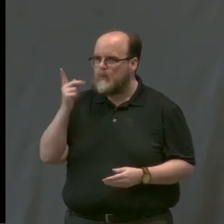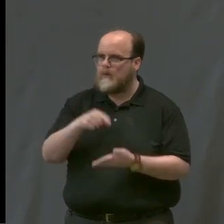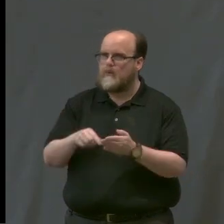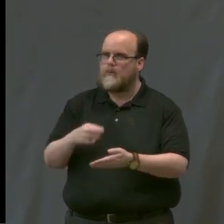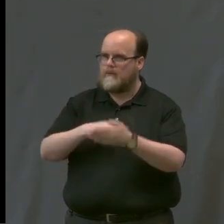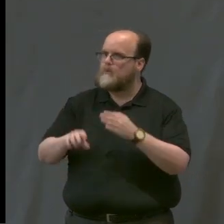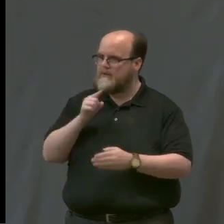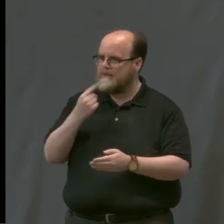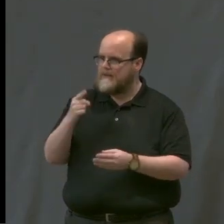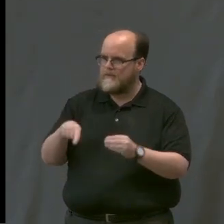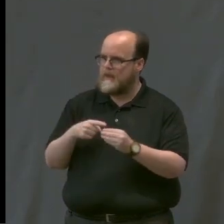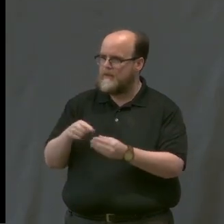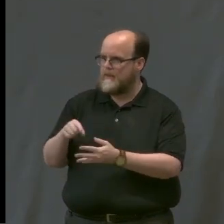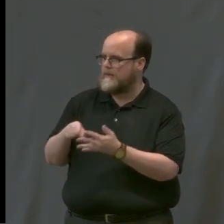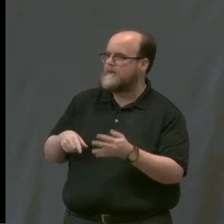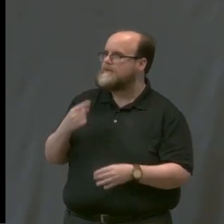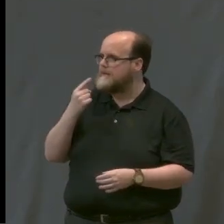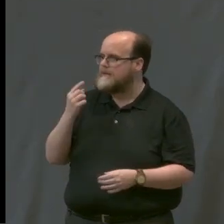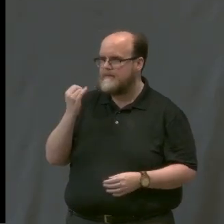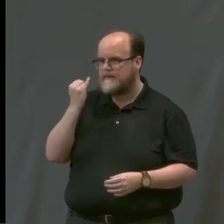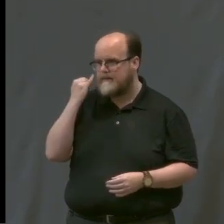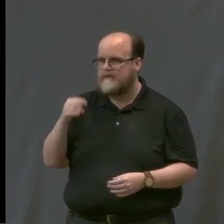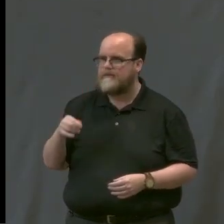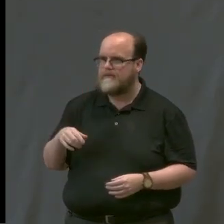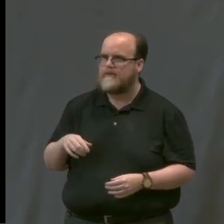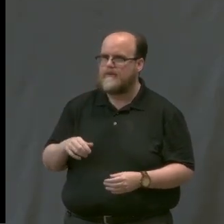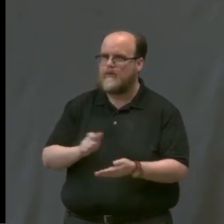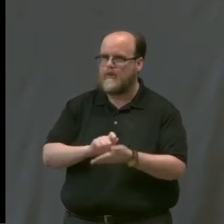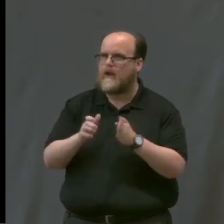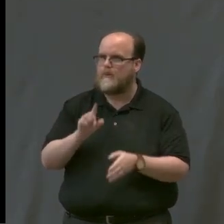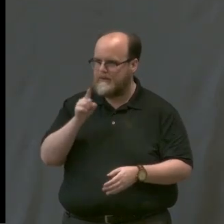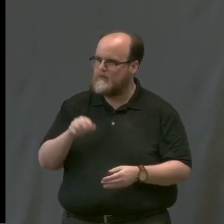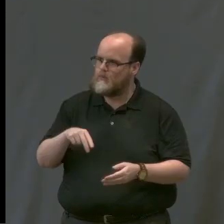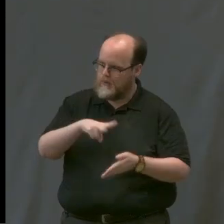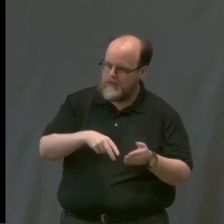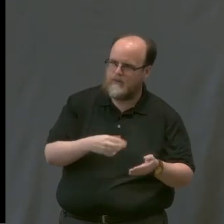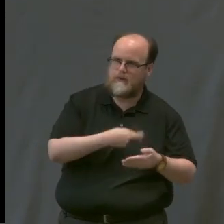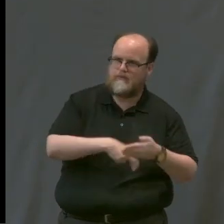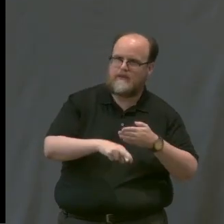Revelation actually says about it and see if they actually read before they